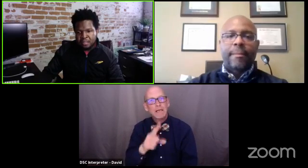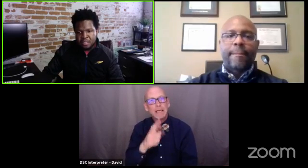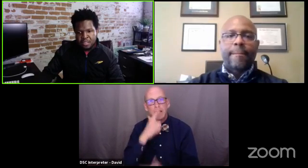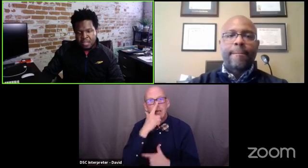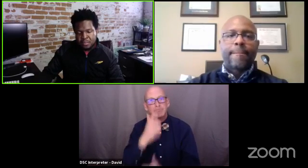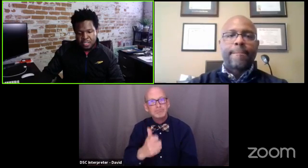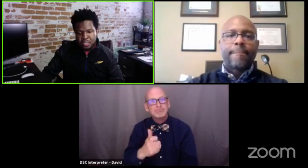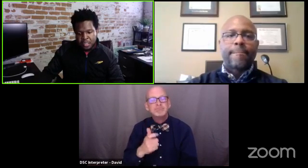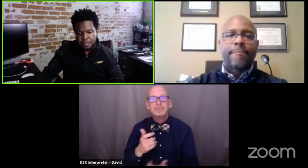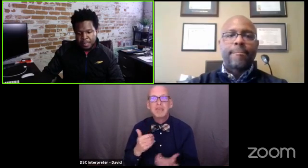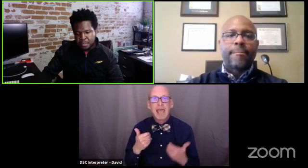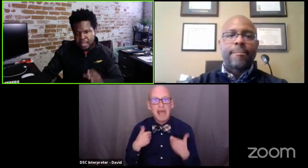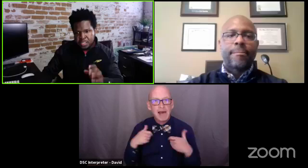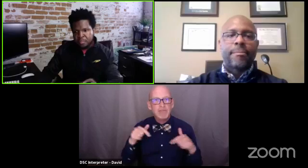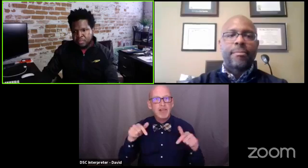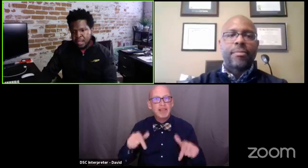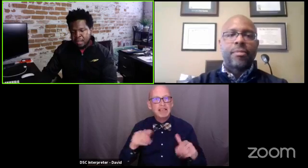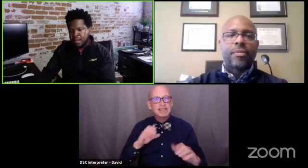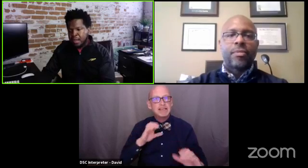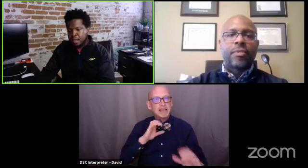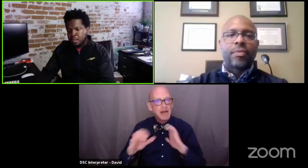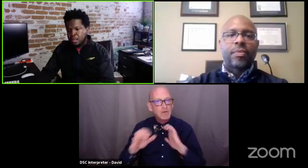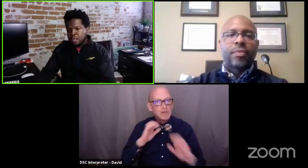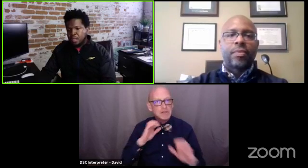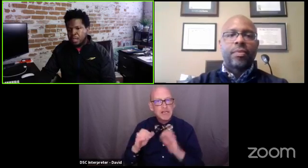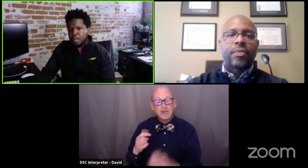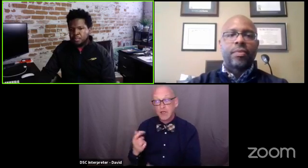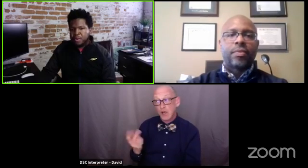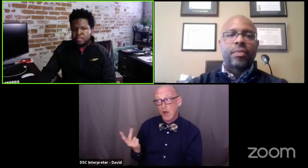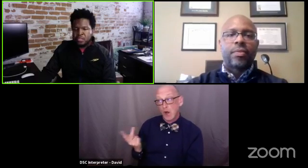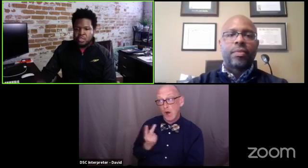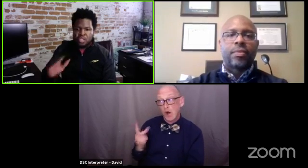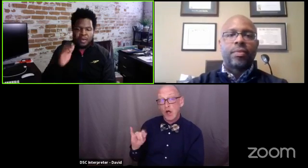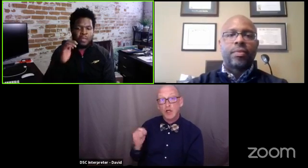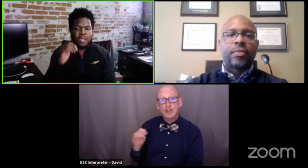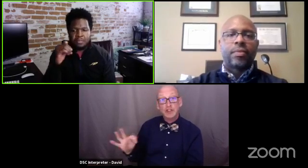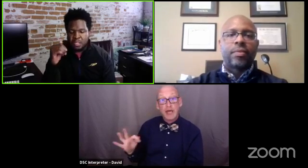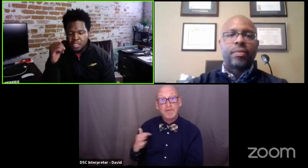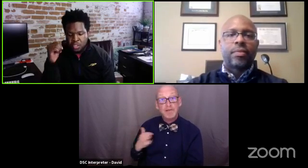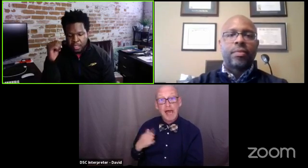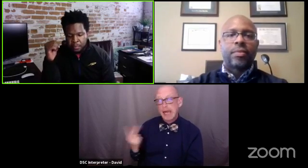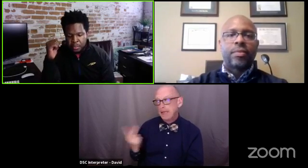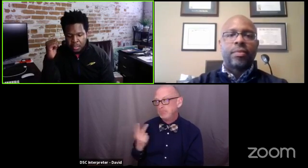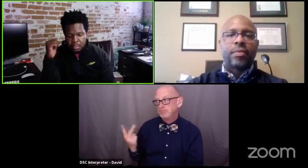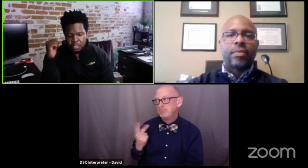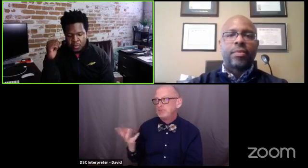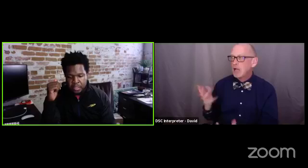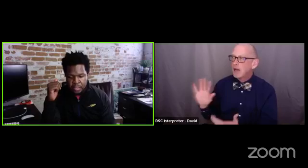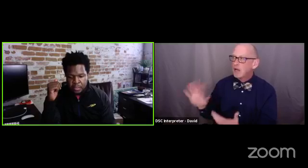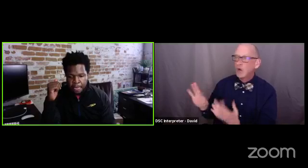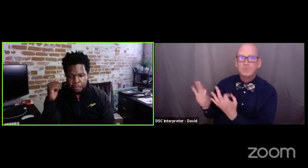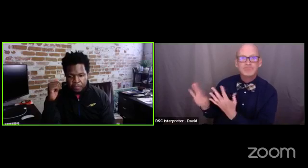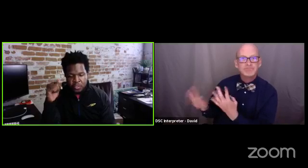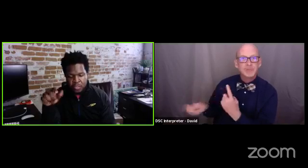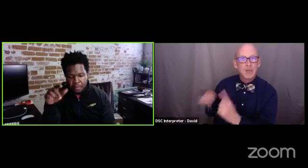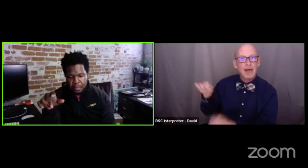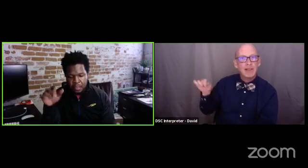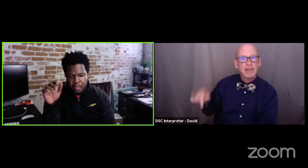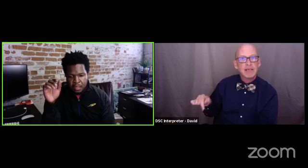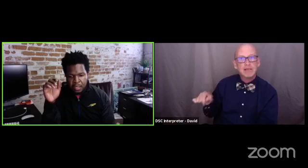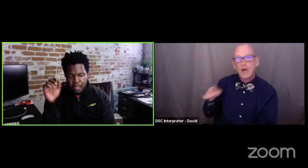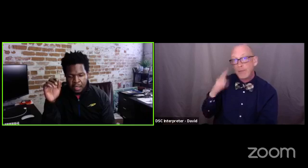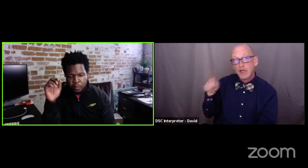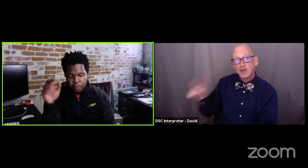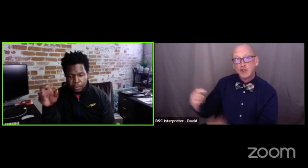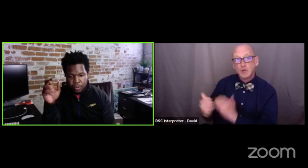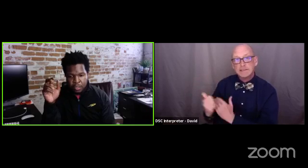in having this conversation in public that Jeff and I have had privacy. So Jeff, I would love to get your input on this because you sent